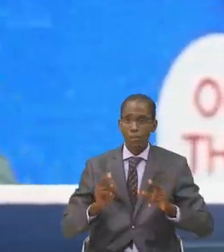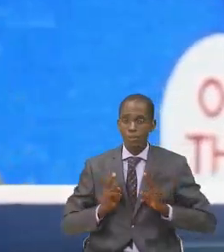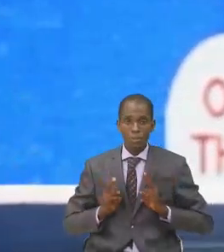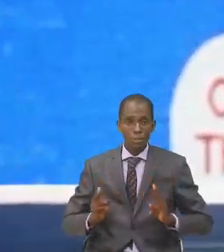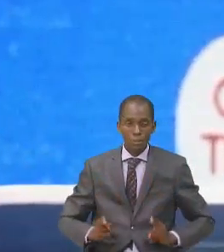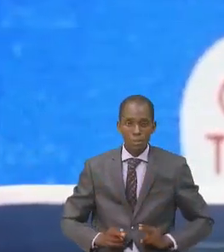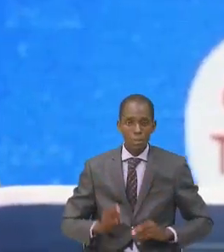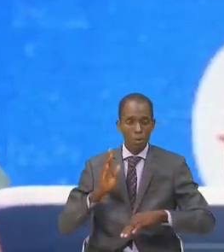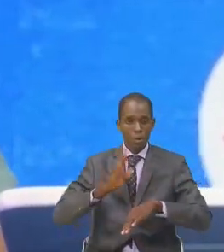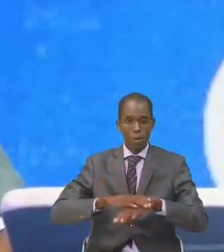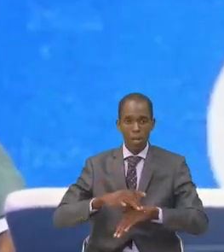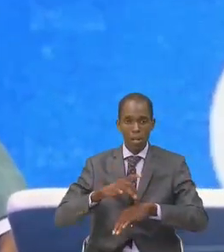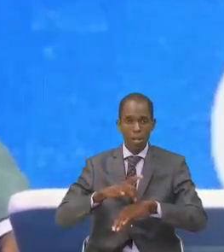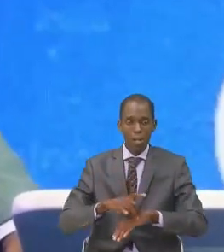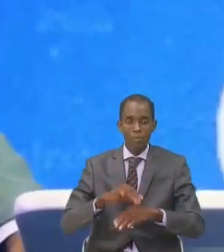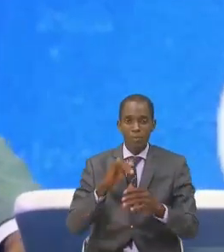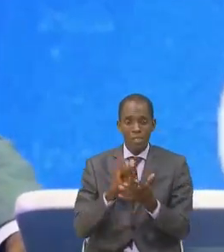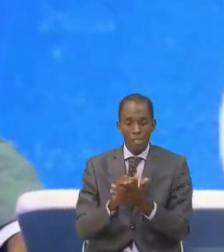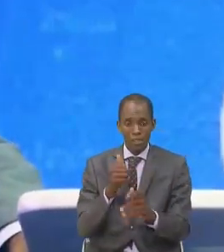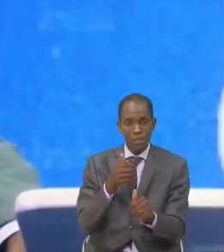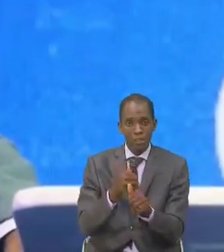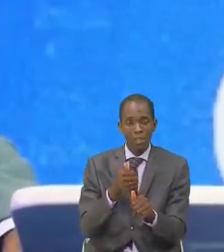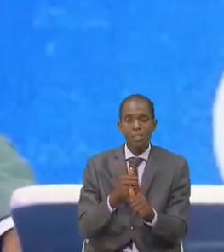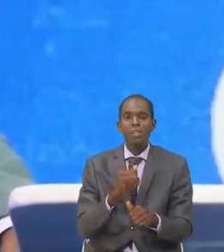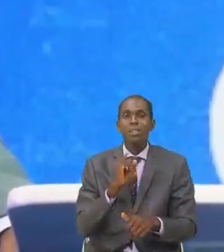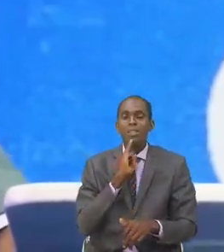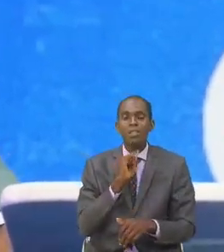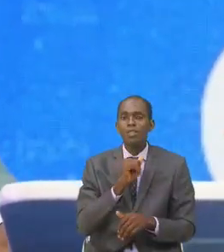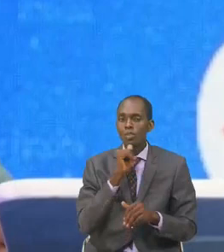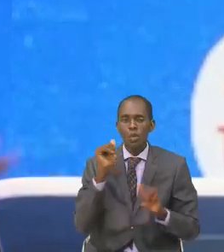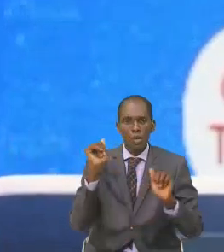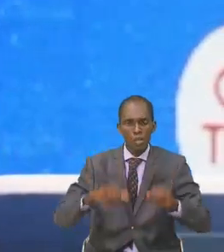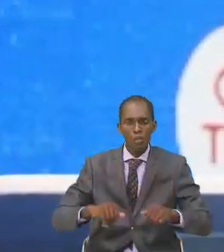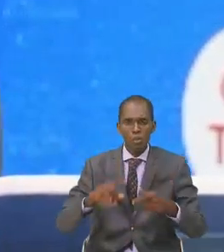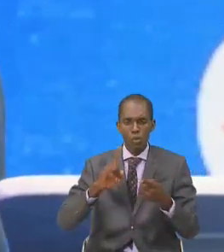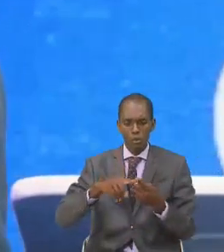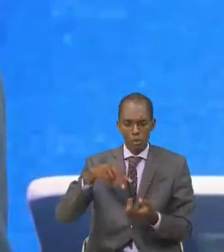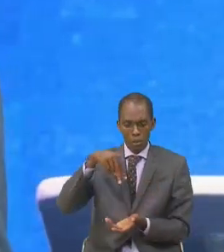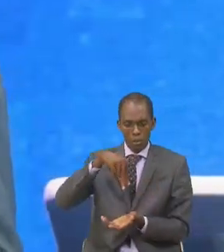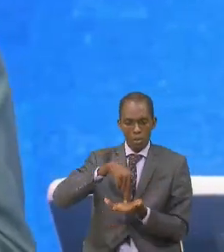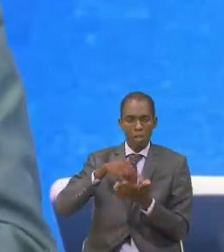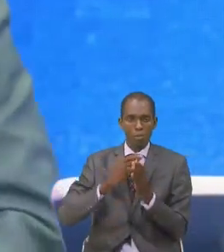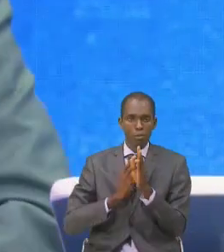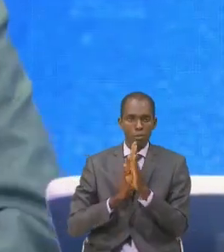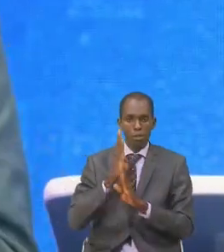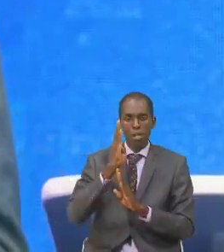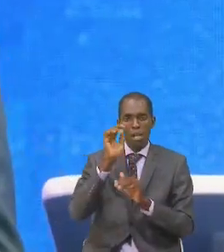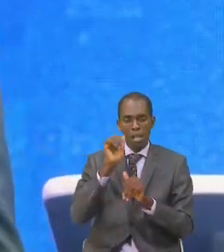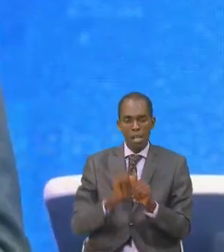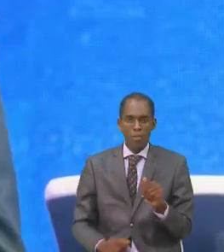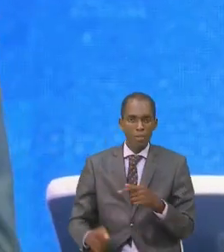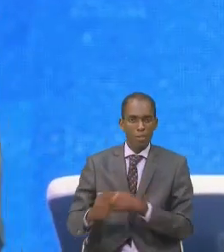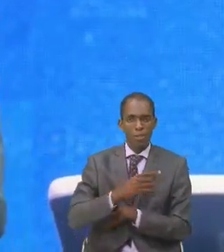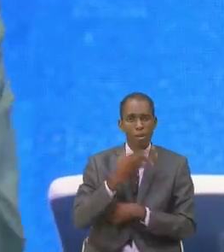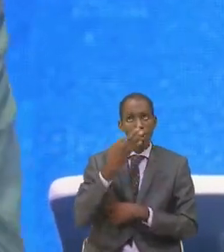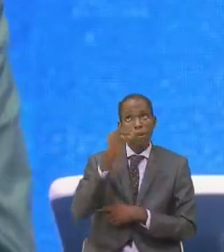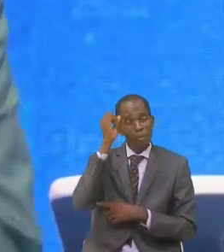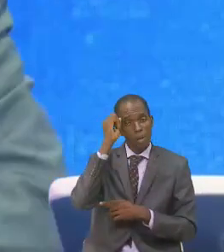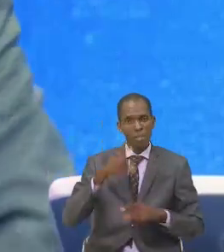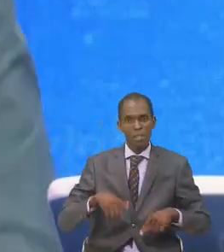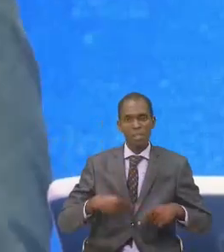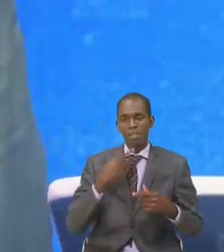a captive of sin. Any human being on earth that himself is not able to